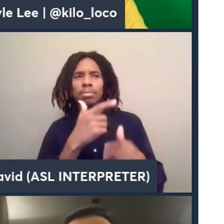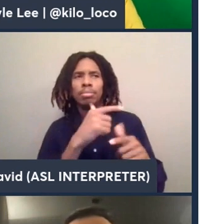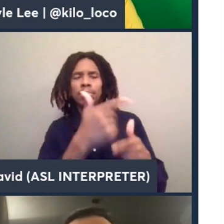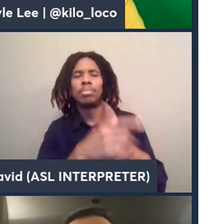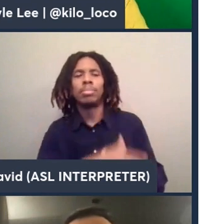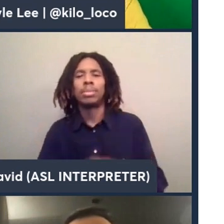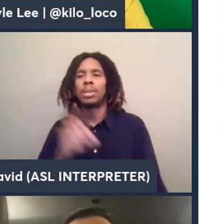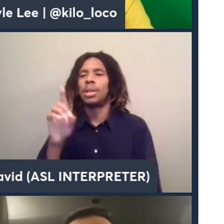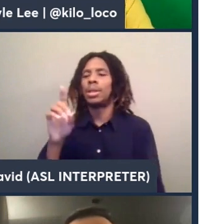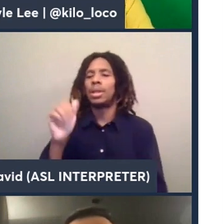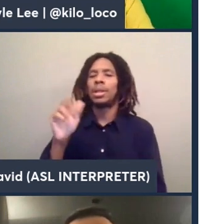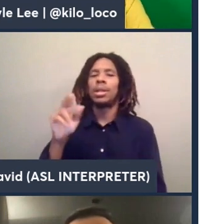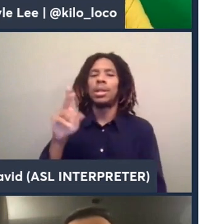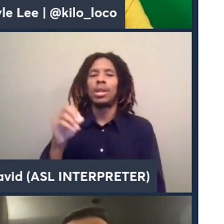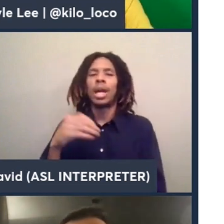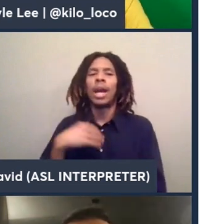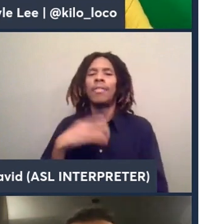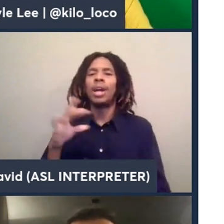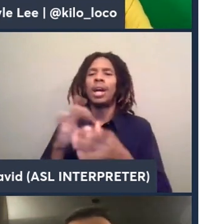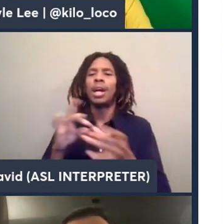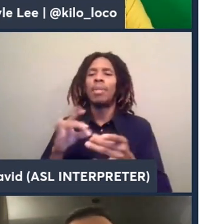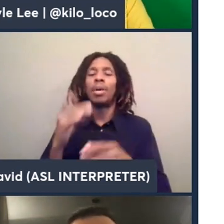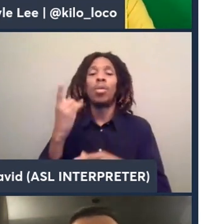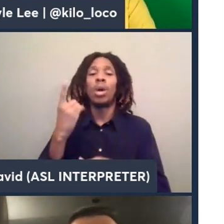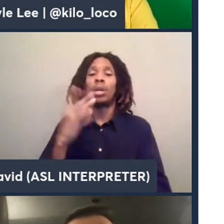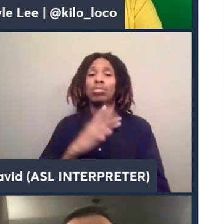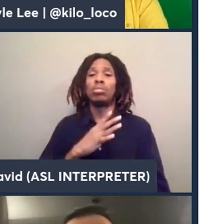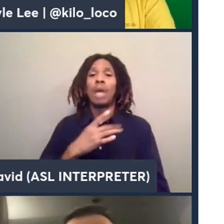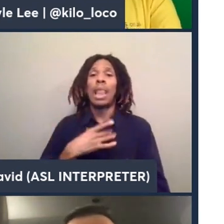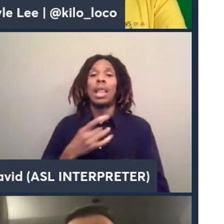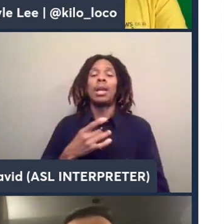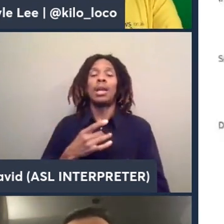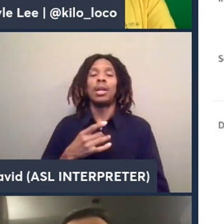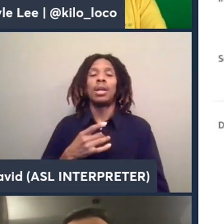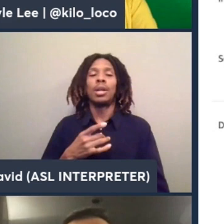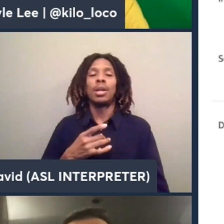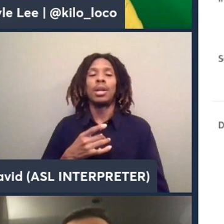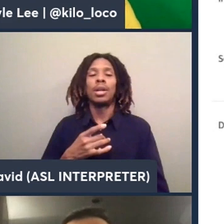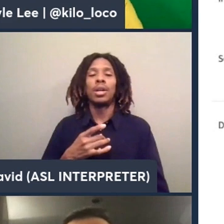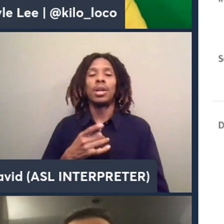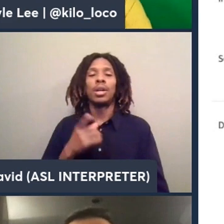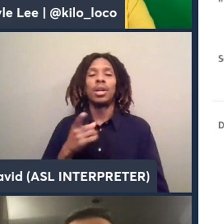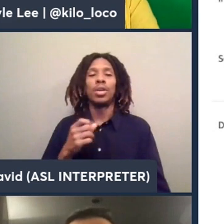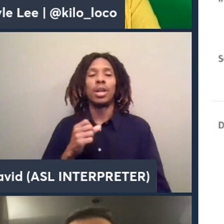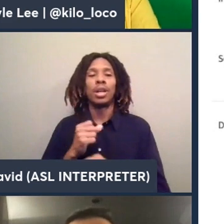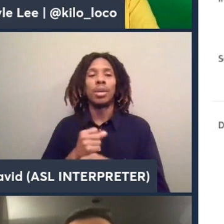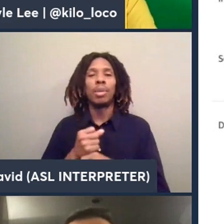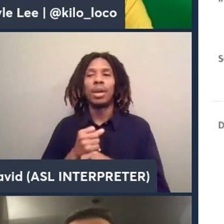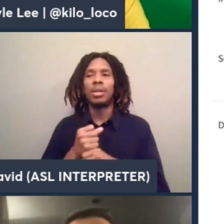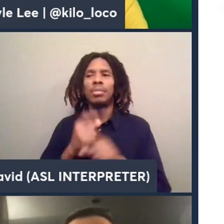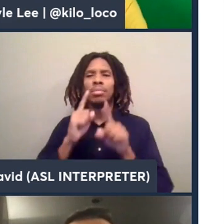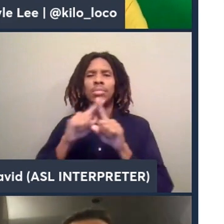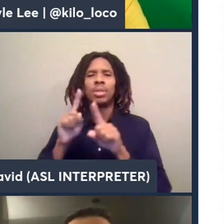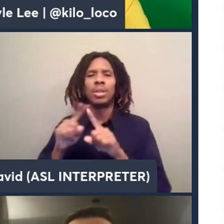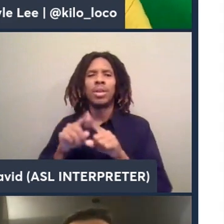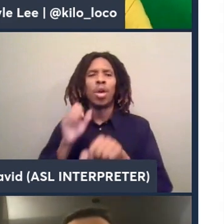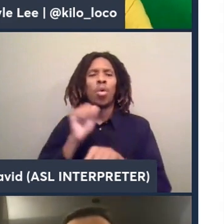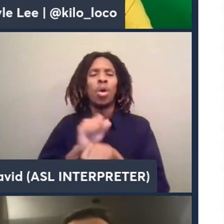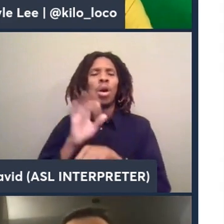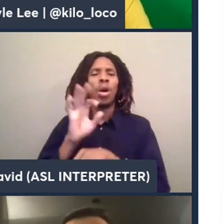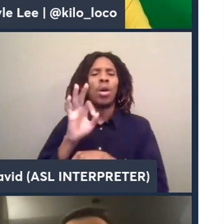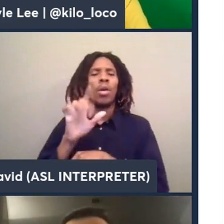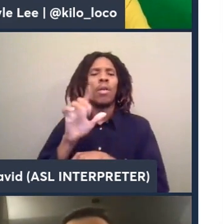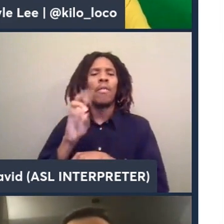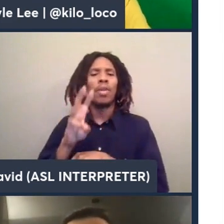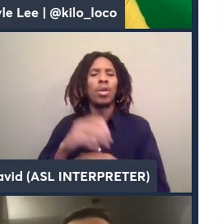I just have a comment here. I love the fact that, you know, you can make complete workflows from this entire thing. Is mm-hmm. that